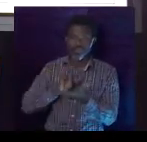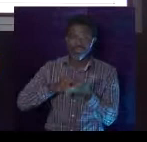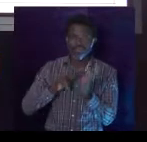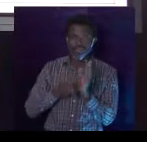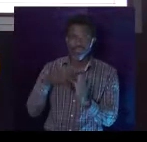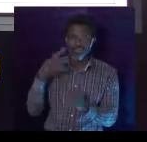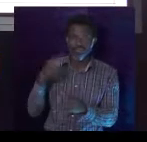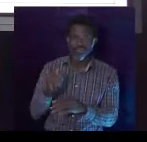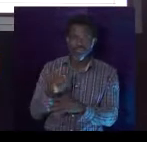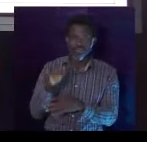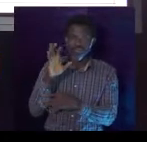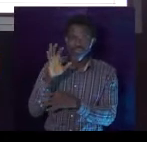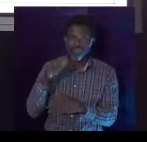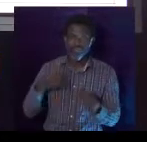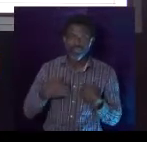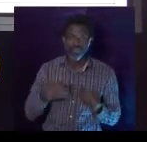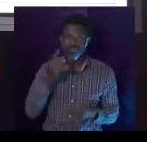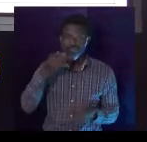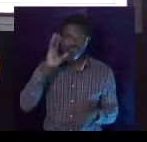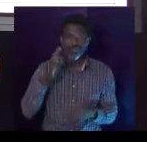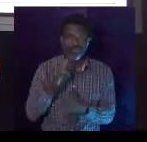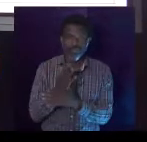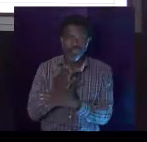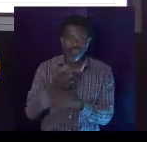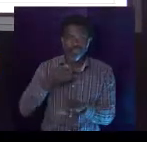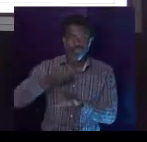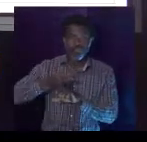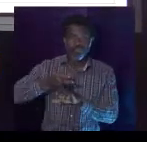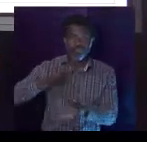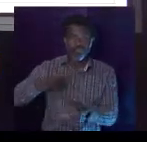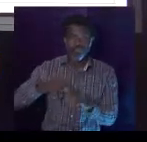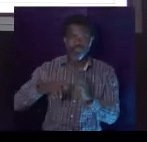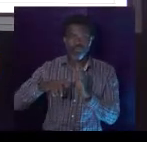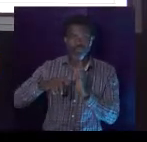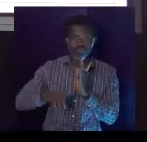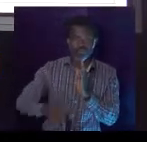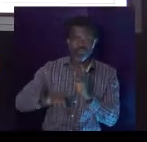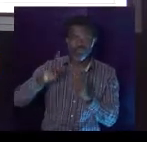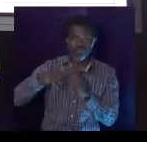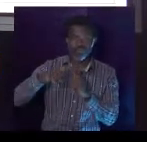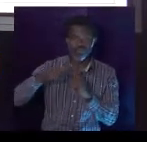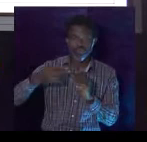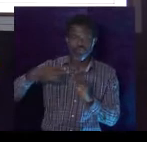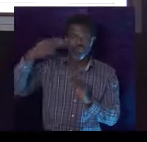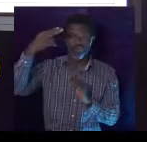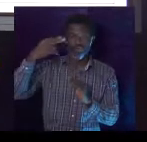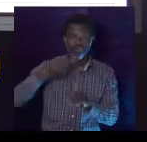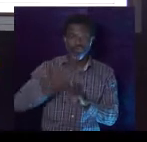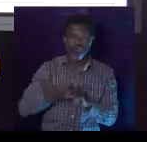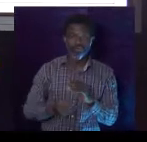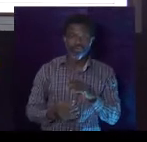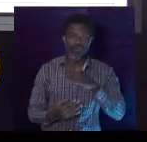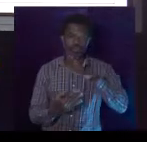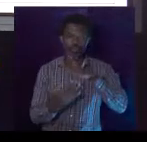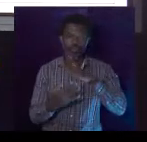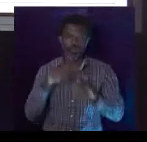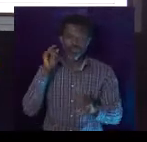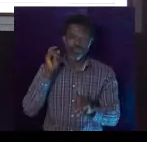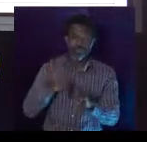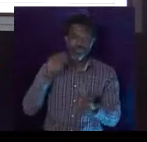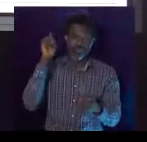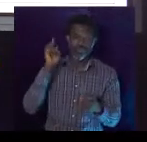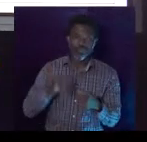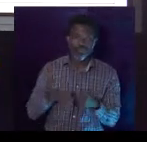has 100 divisions between 0 and 100, from the lowest to the highest there, from the boiling point and the freezing point of